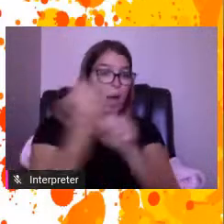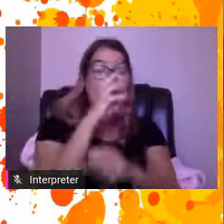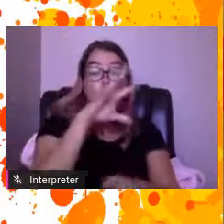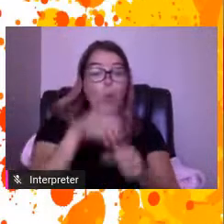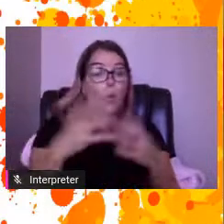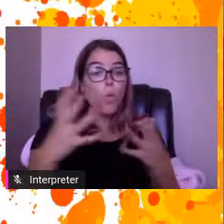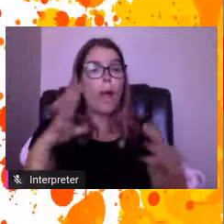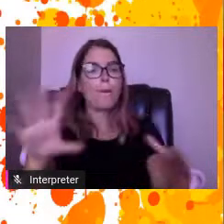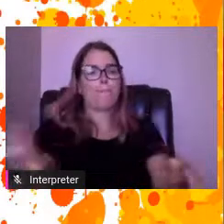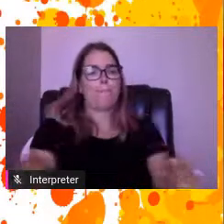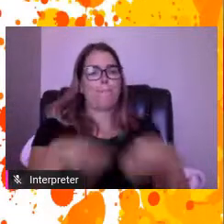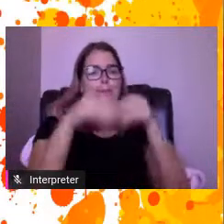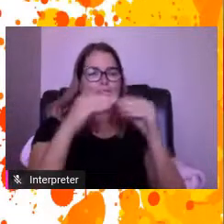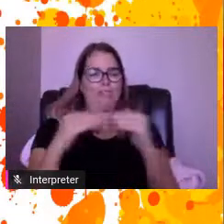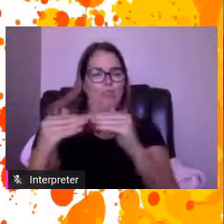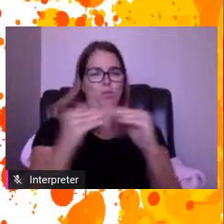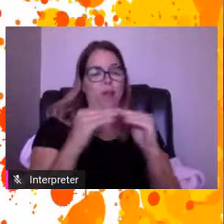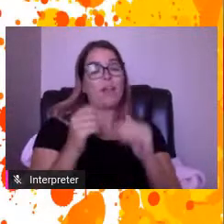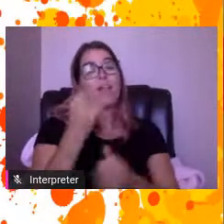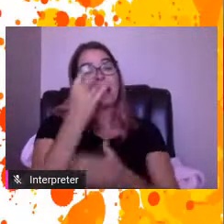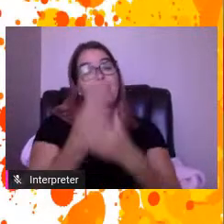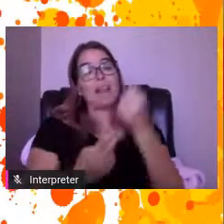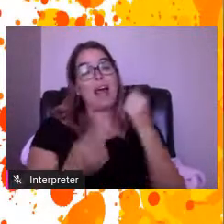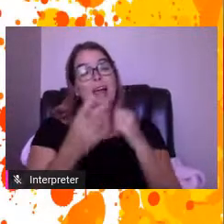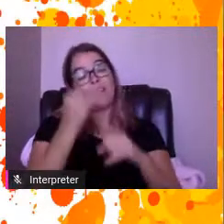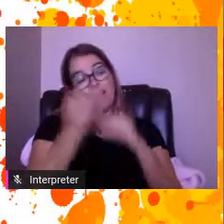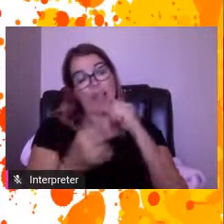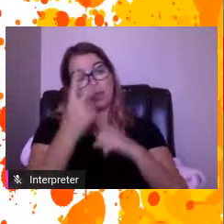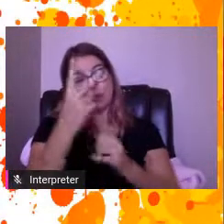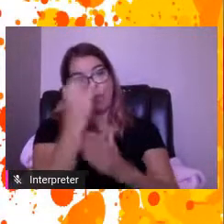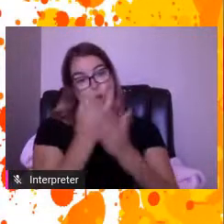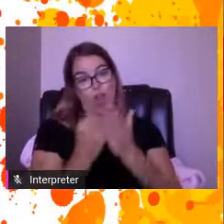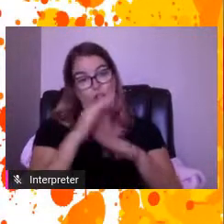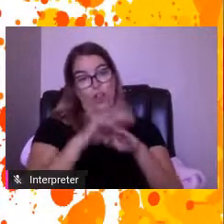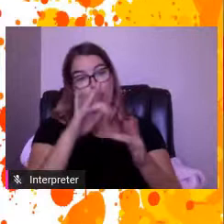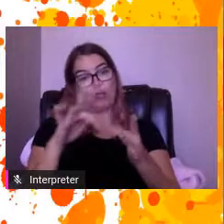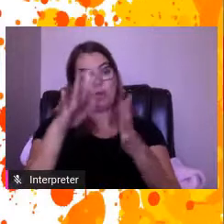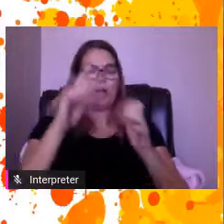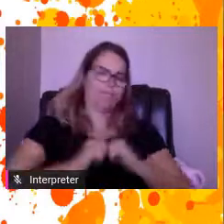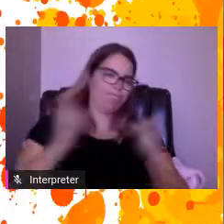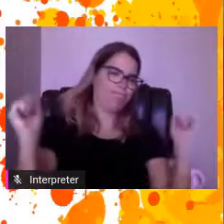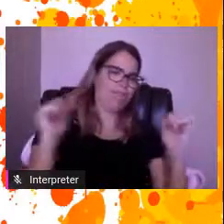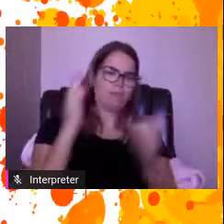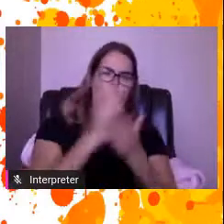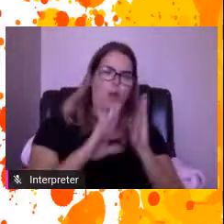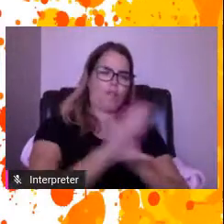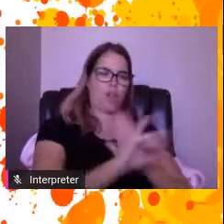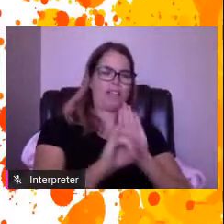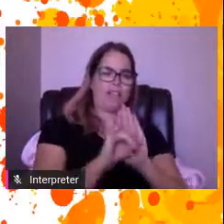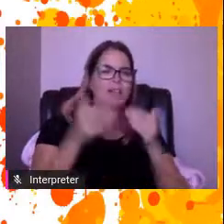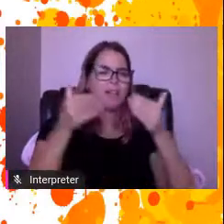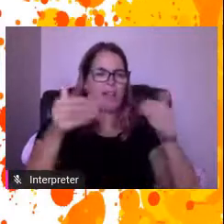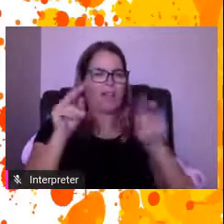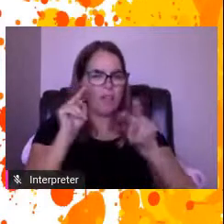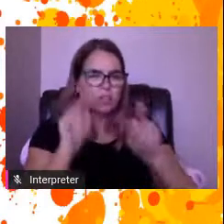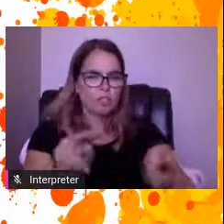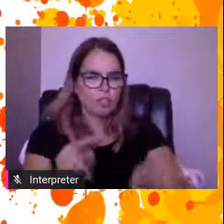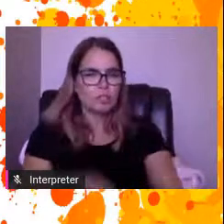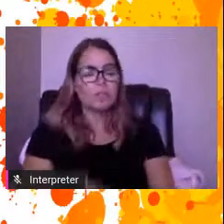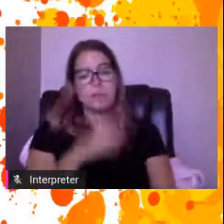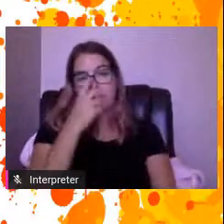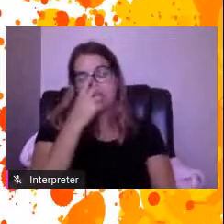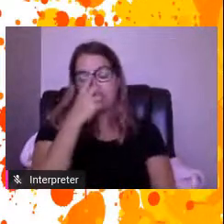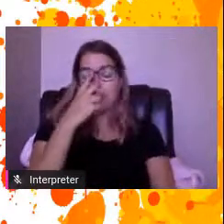last two artists in our tour expressed their love openly as an integral part of their identity. Let's take a look. The